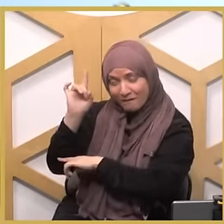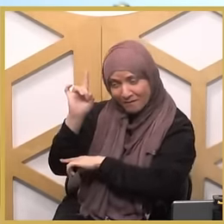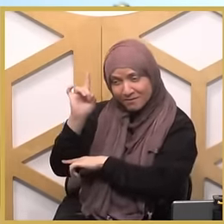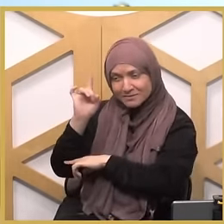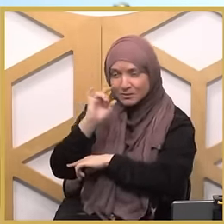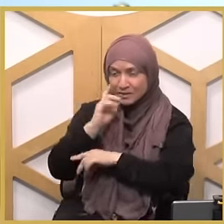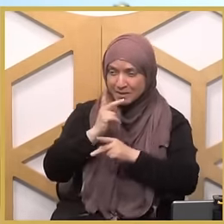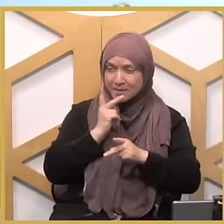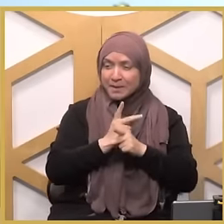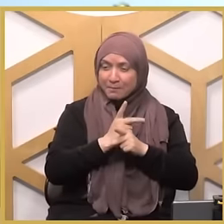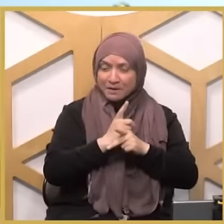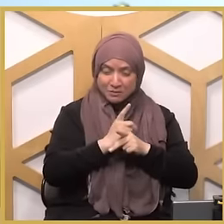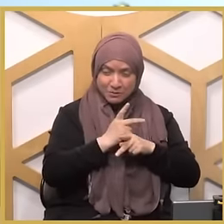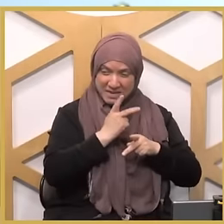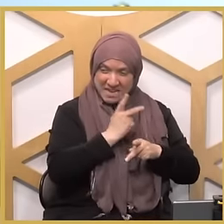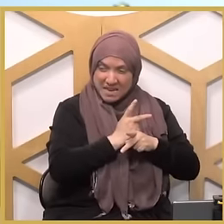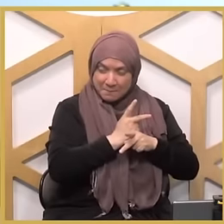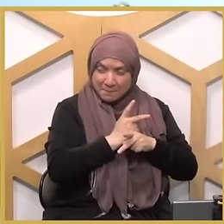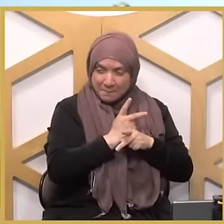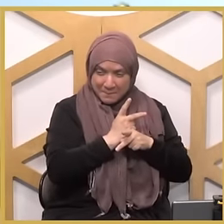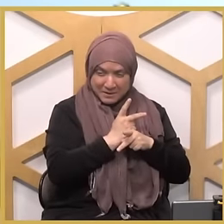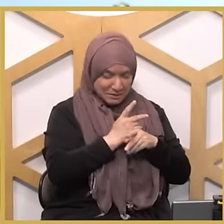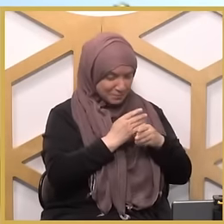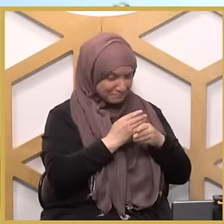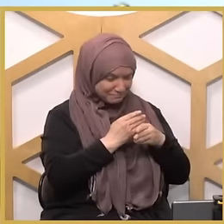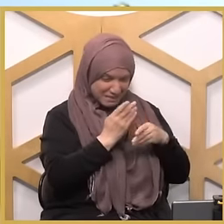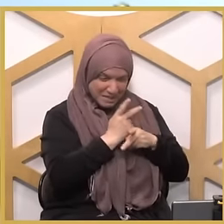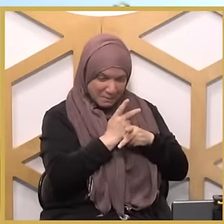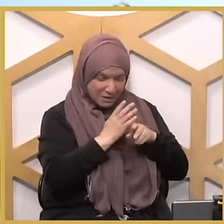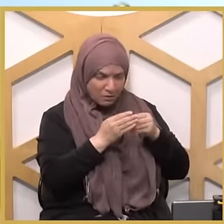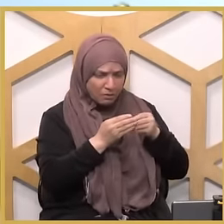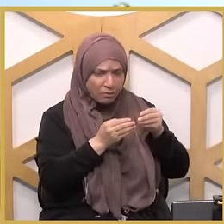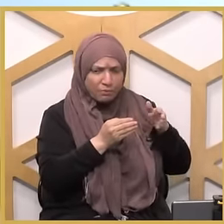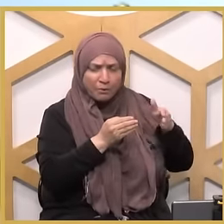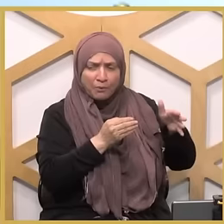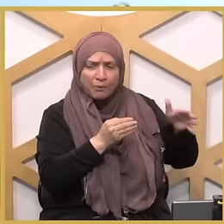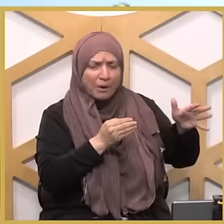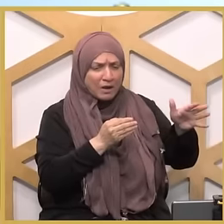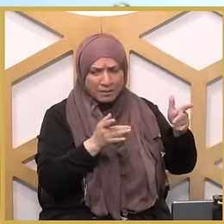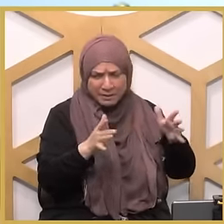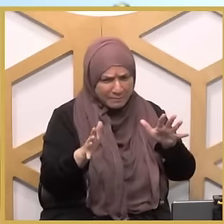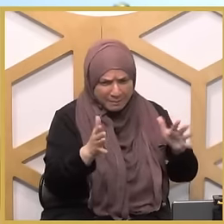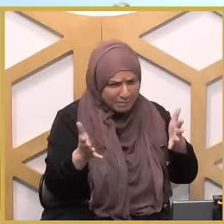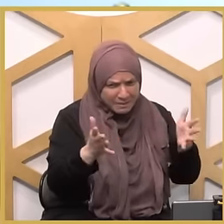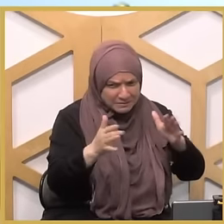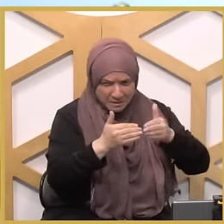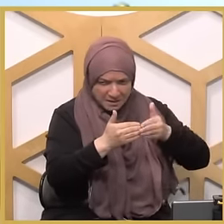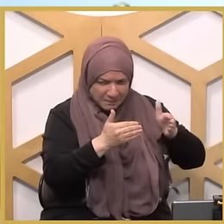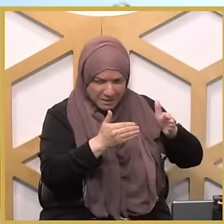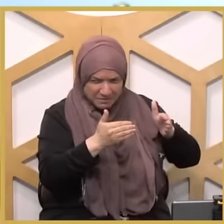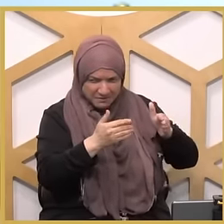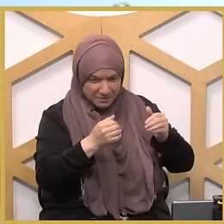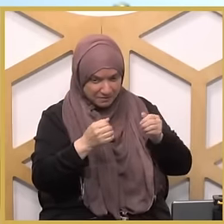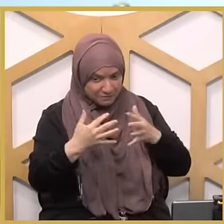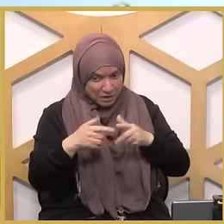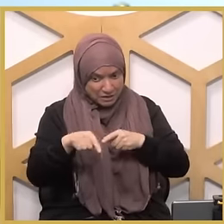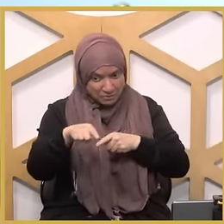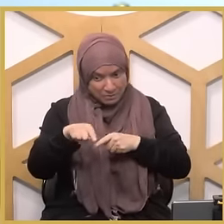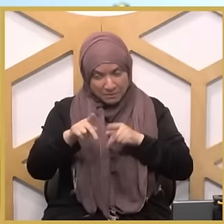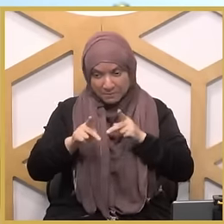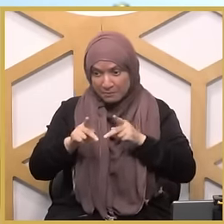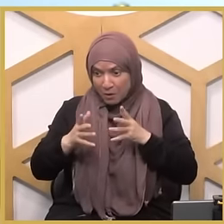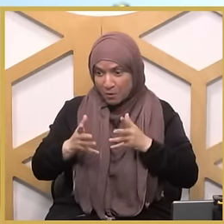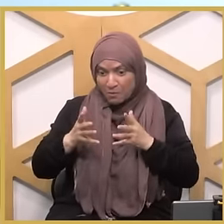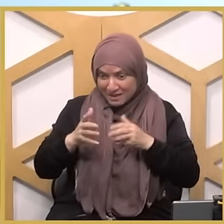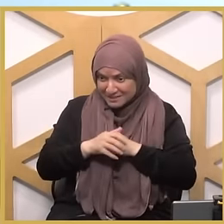that person through a lot. We talked about Uthman radiallahu anhu yesterday. Radiallahu anhu Uthman. You know an interesting fact about him, Shaykh? He's the only